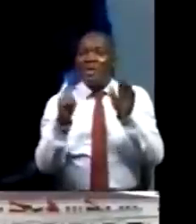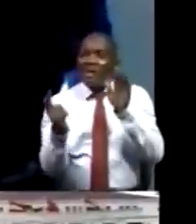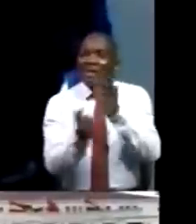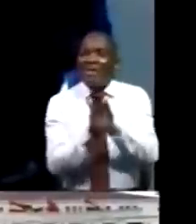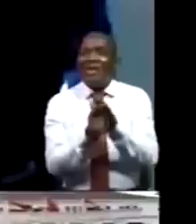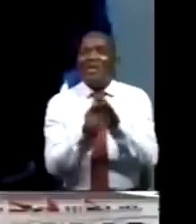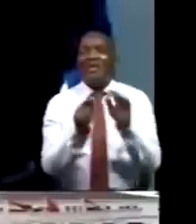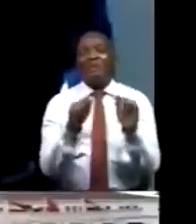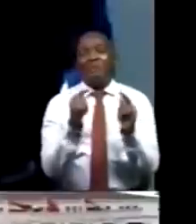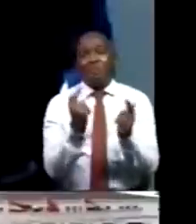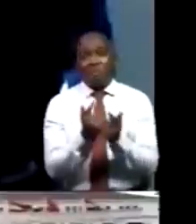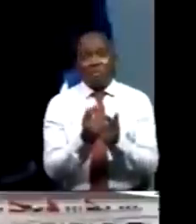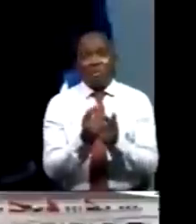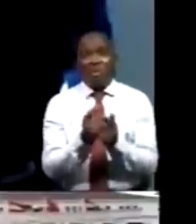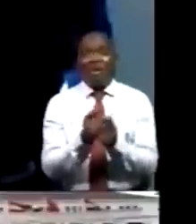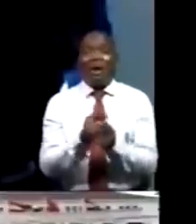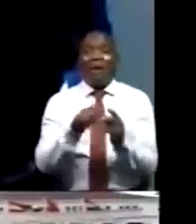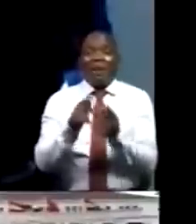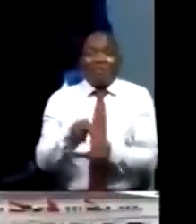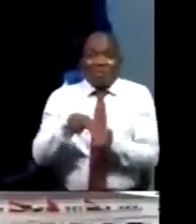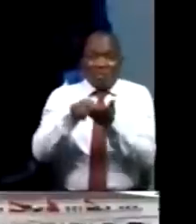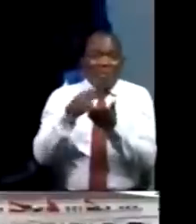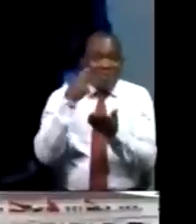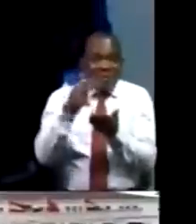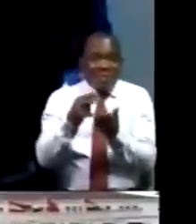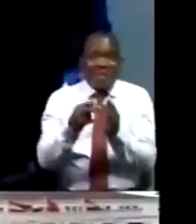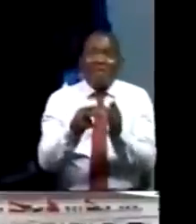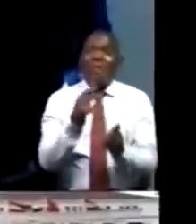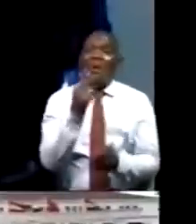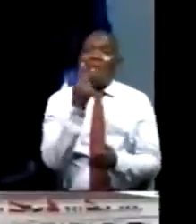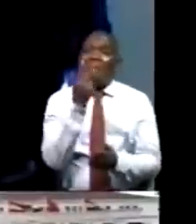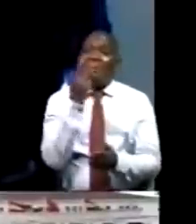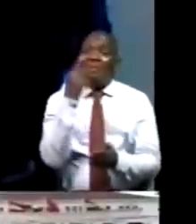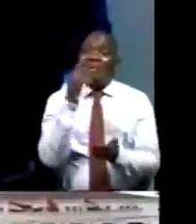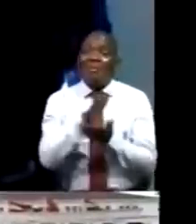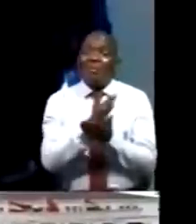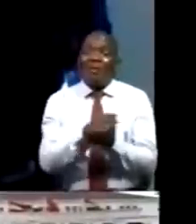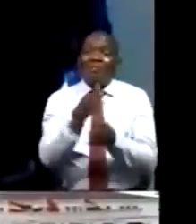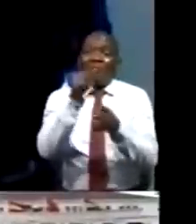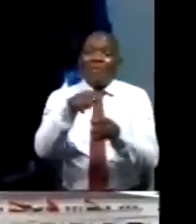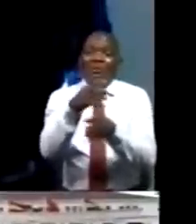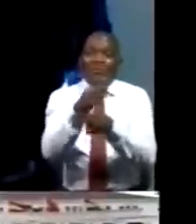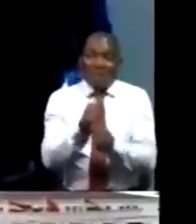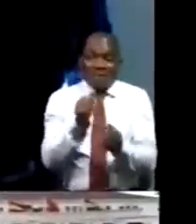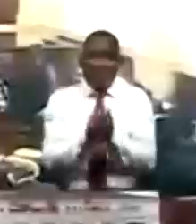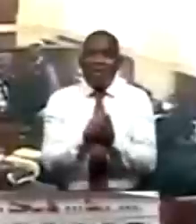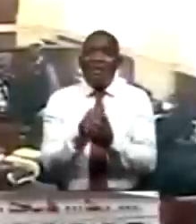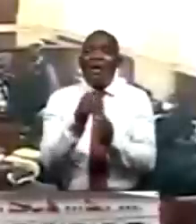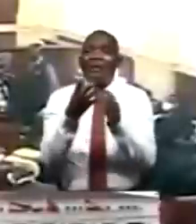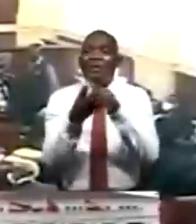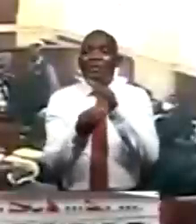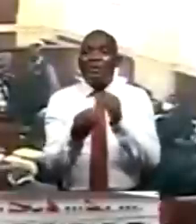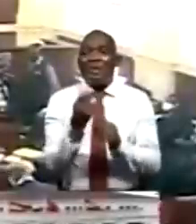receive the pink sheets as declared, the duplicate pink sheets. And those duplicate pink sheets